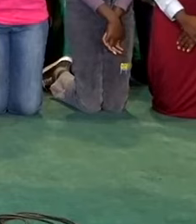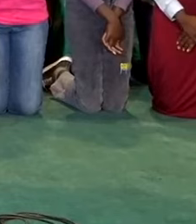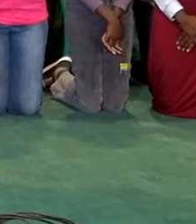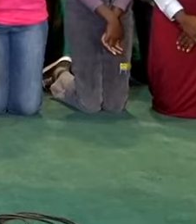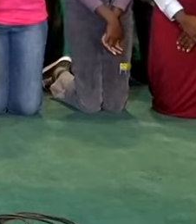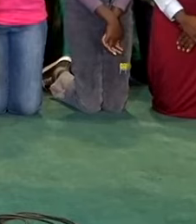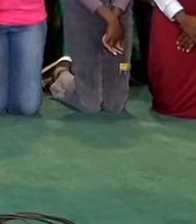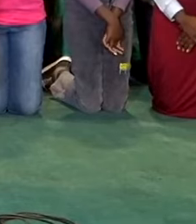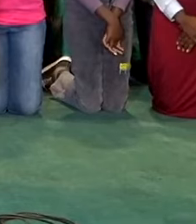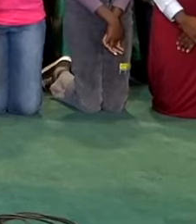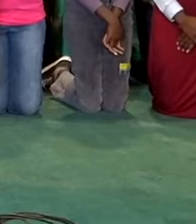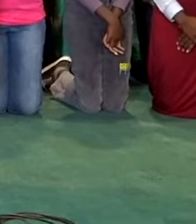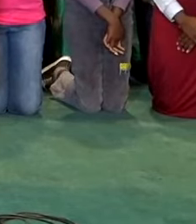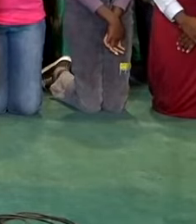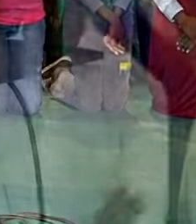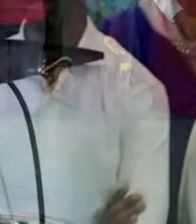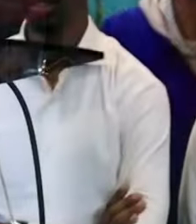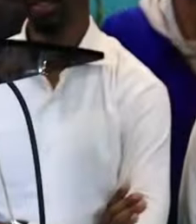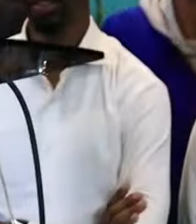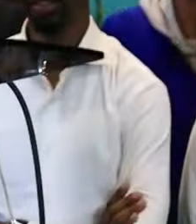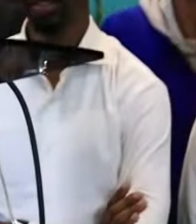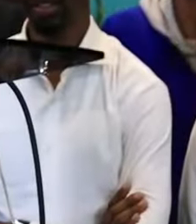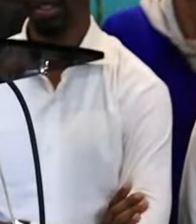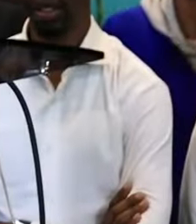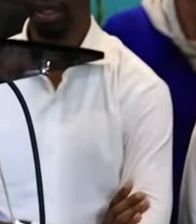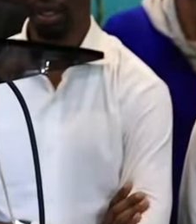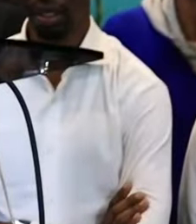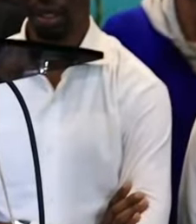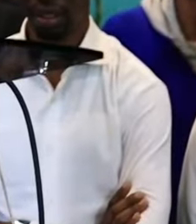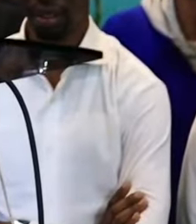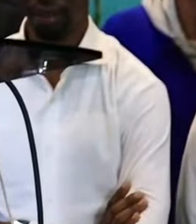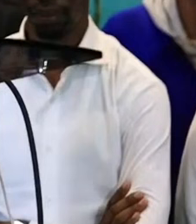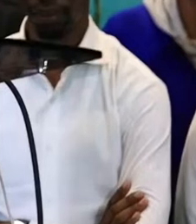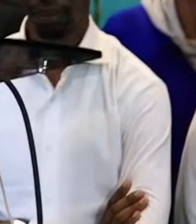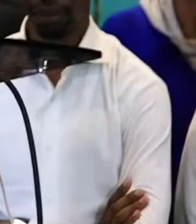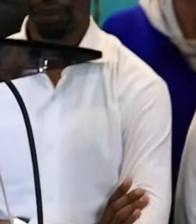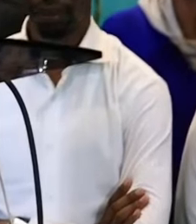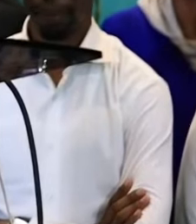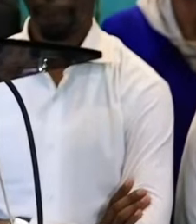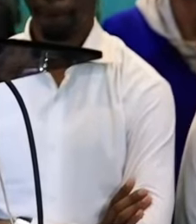with my soul. All heads bowed, all eyes closed.